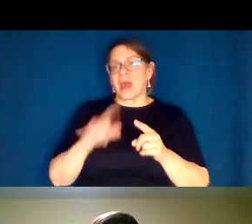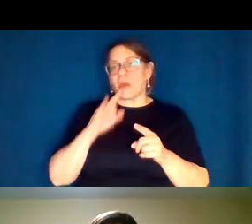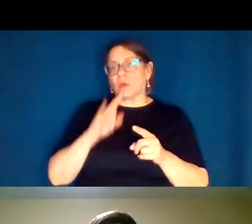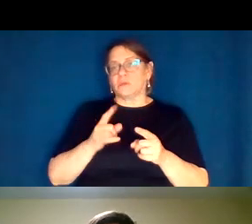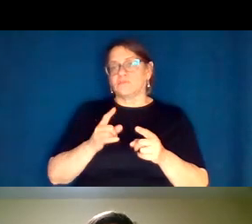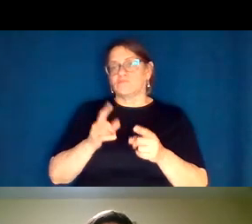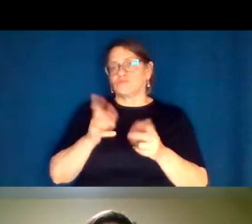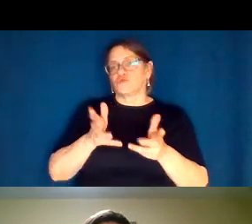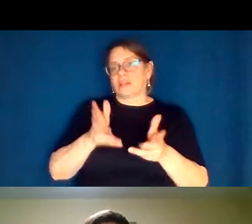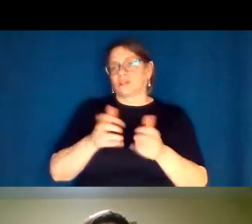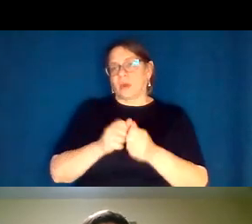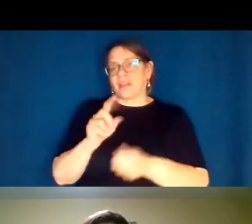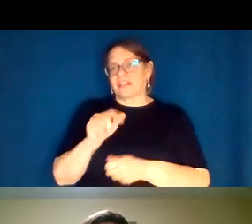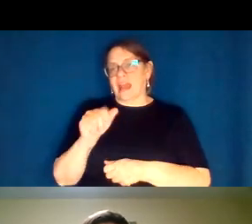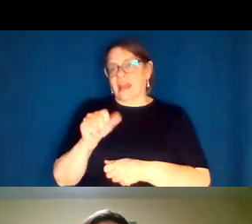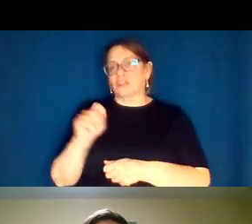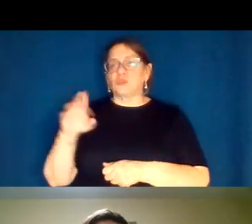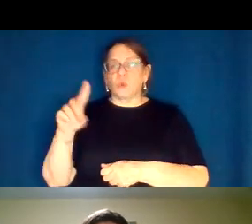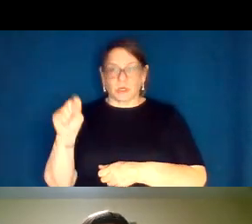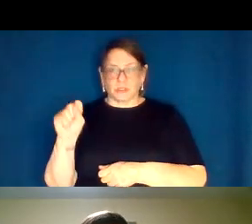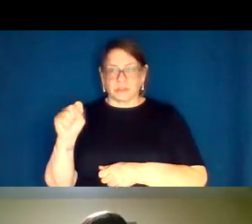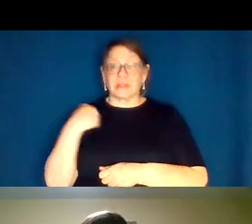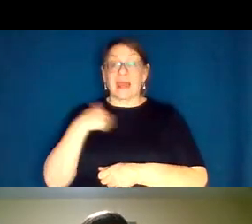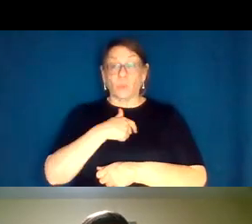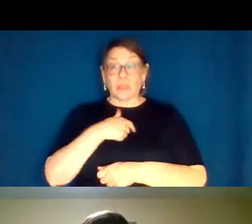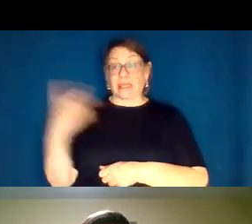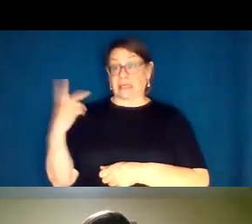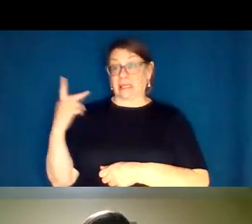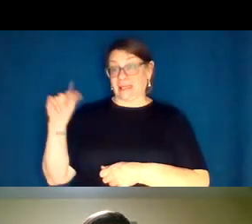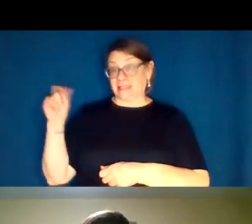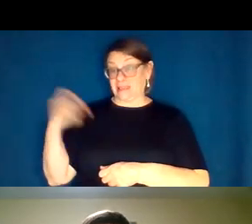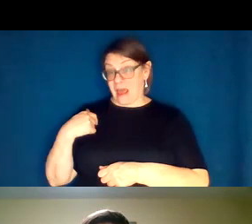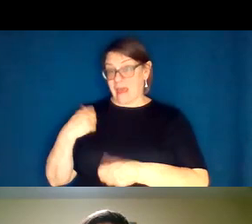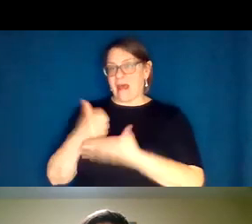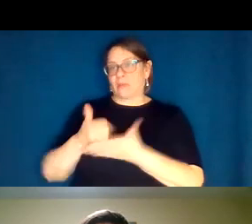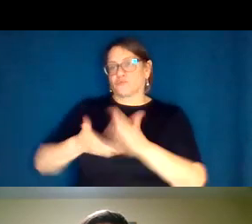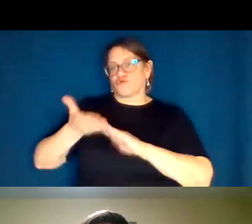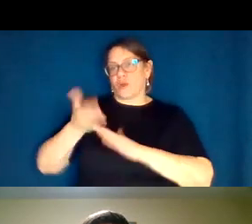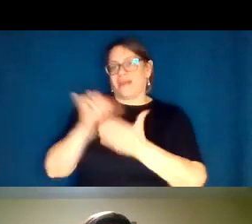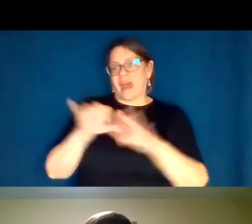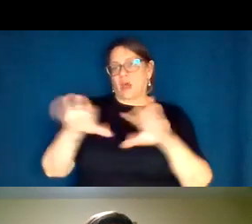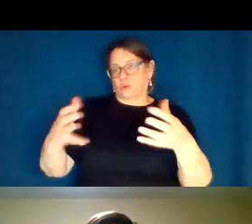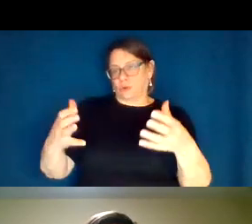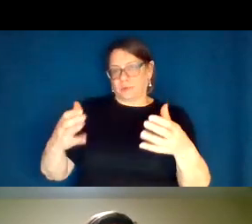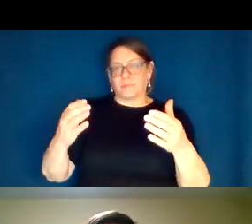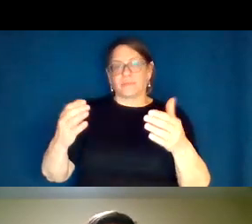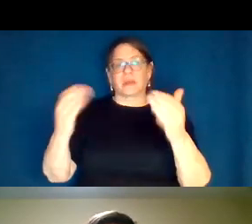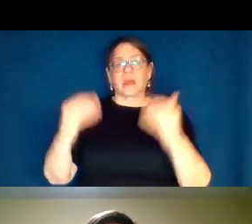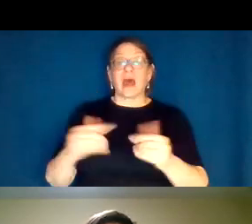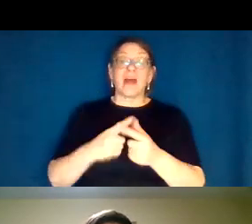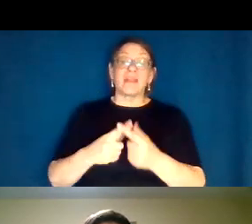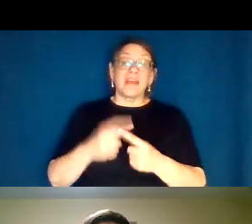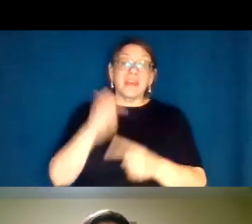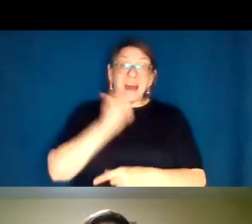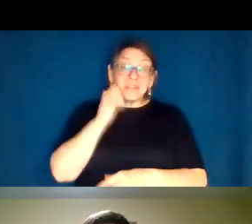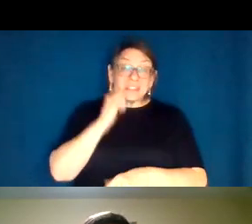stewards group that Lisa and I both help to run on a monthly basis. And then the day-to-day work is the ecosystem team.